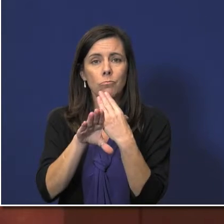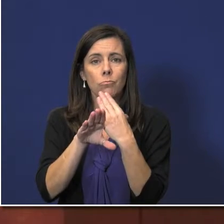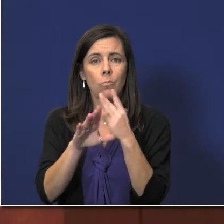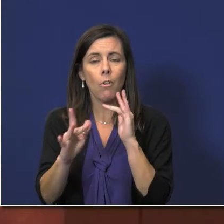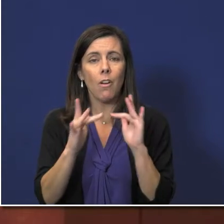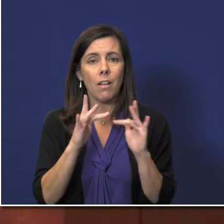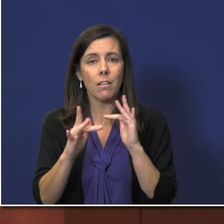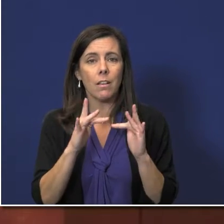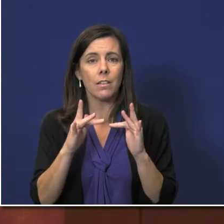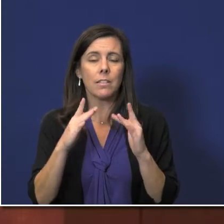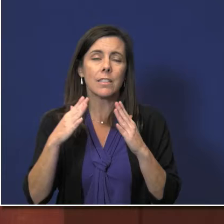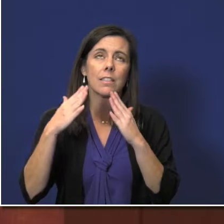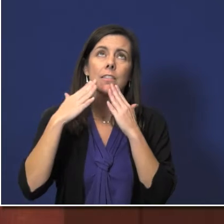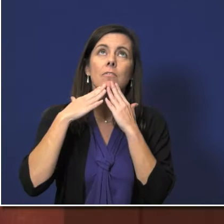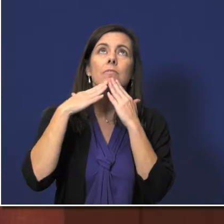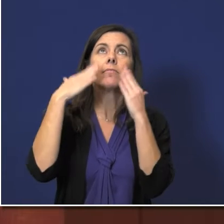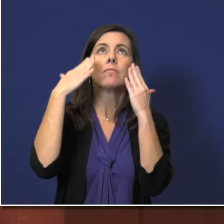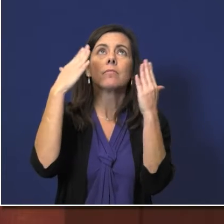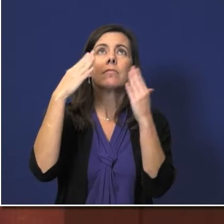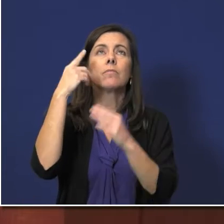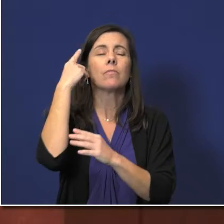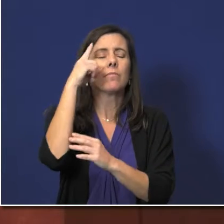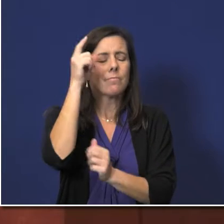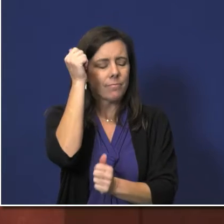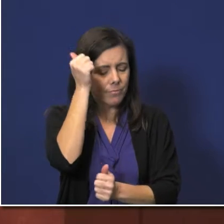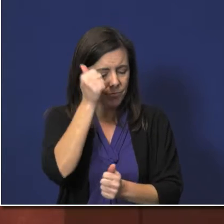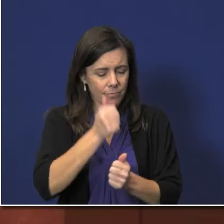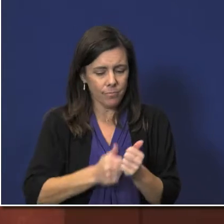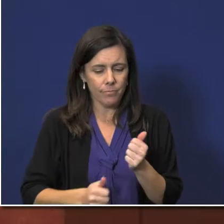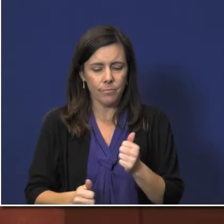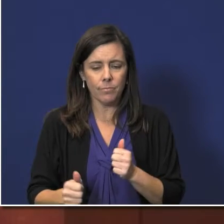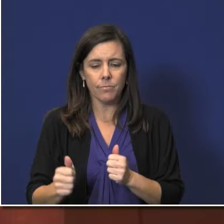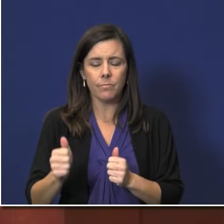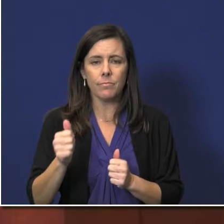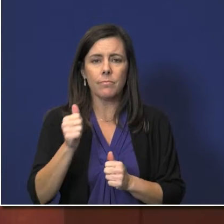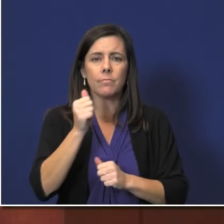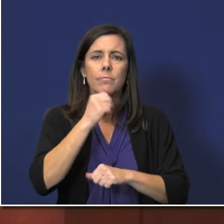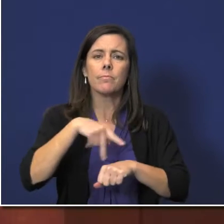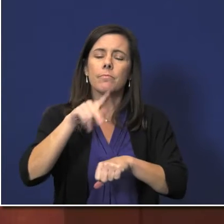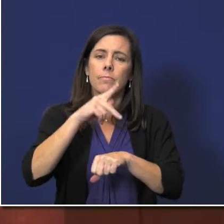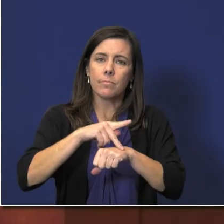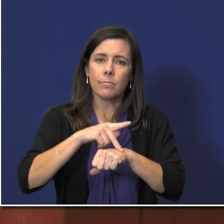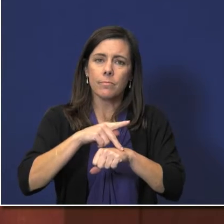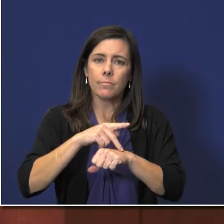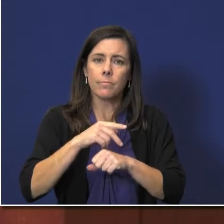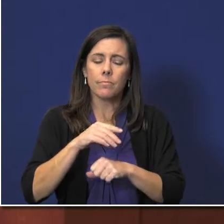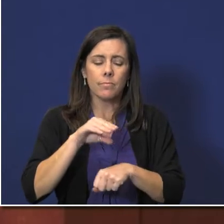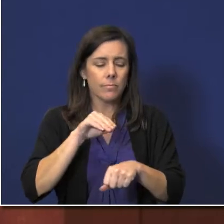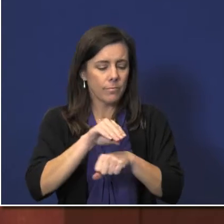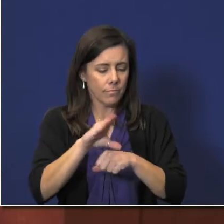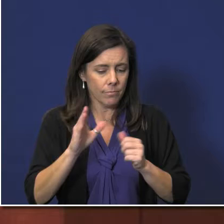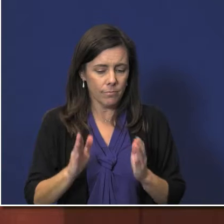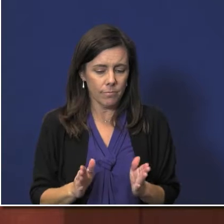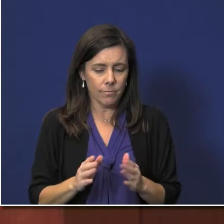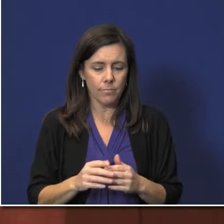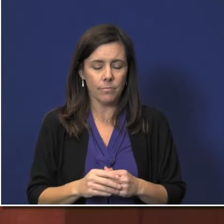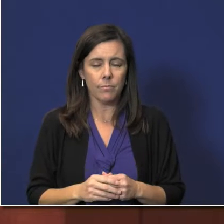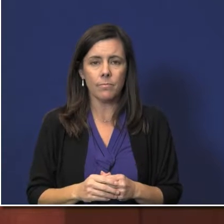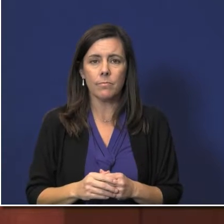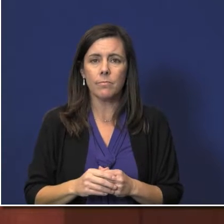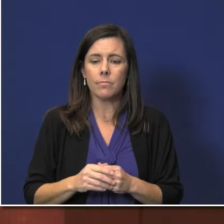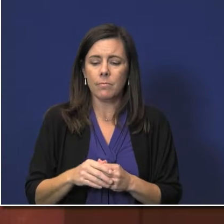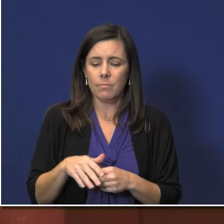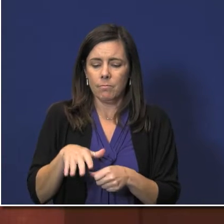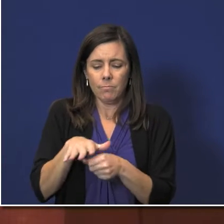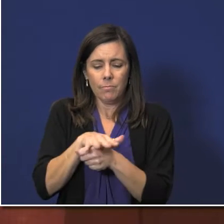you for every principal counselor, local